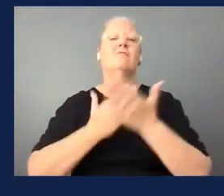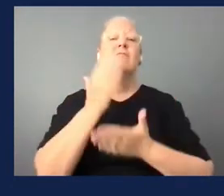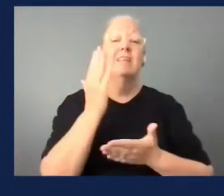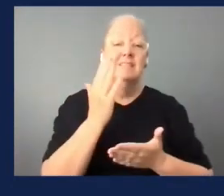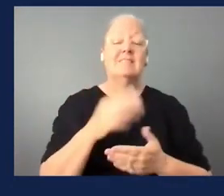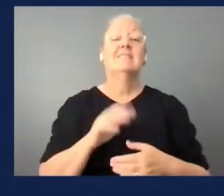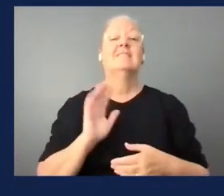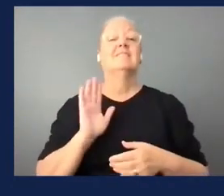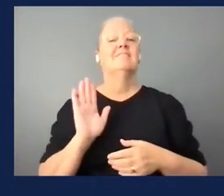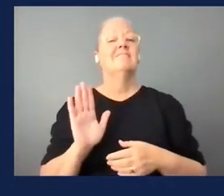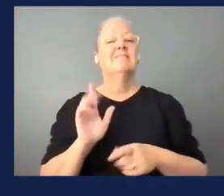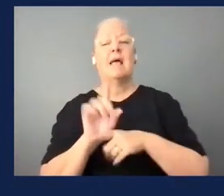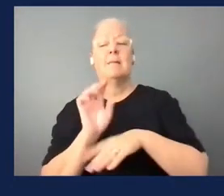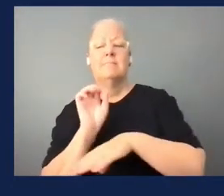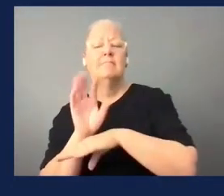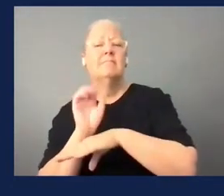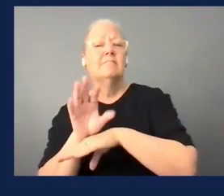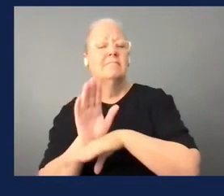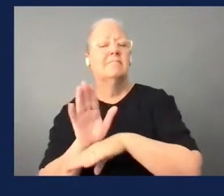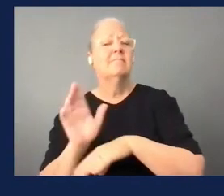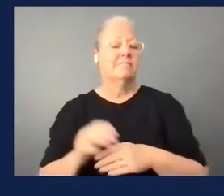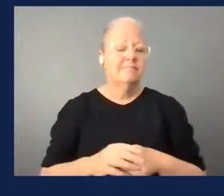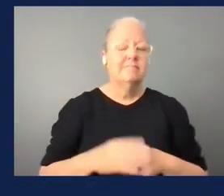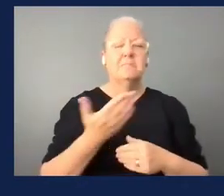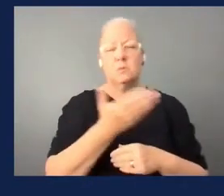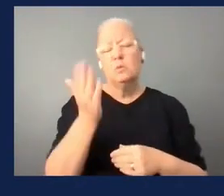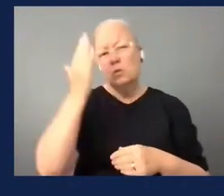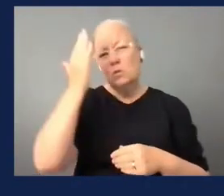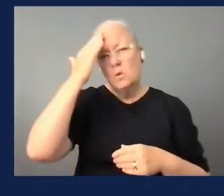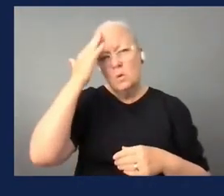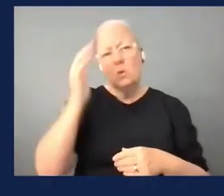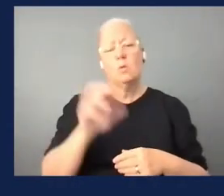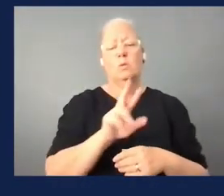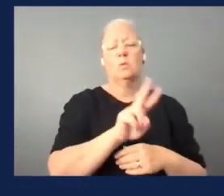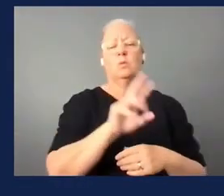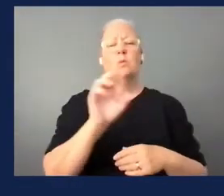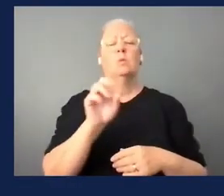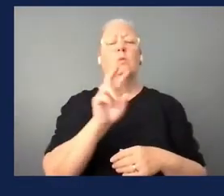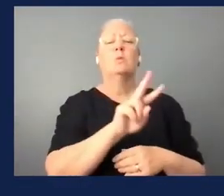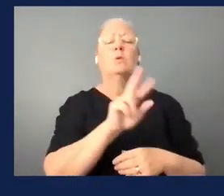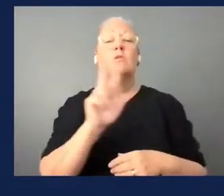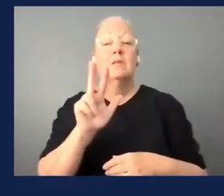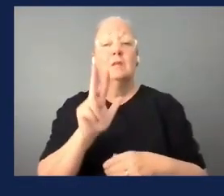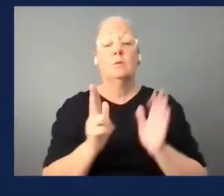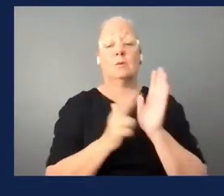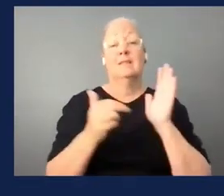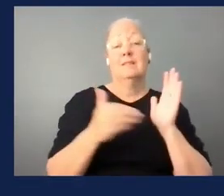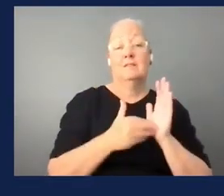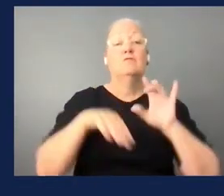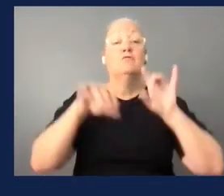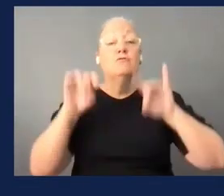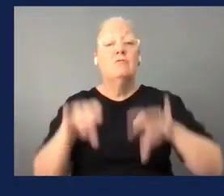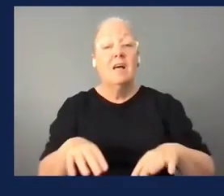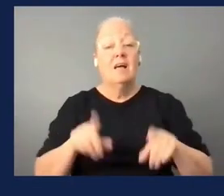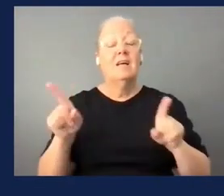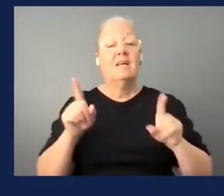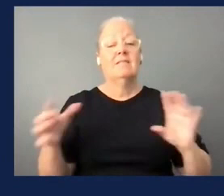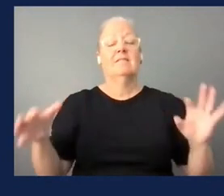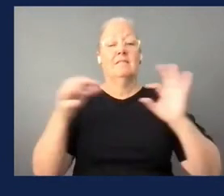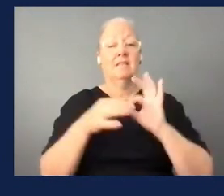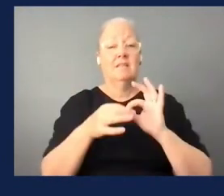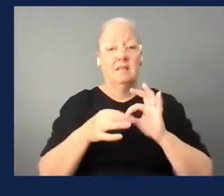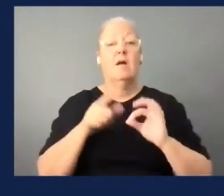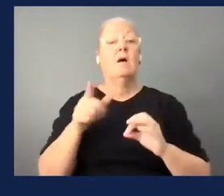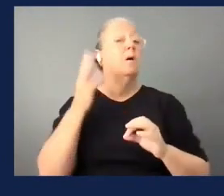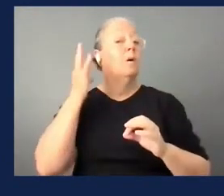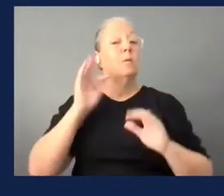Commission. I'm sure we're all aware that in 2023, New Zealand and Australia will jointly host the Women's World Cup, and